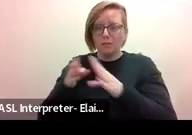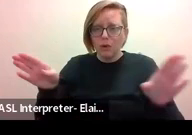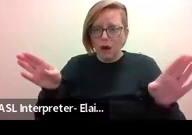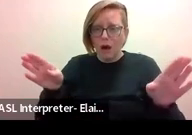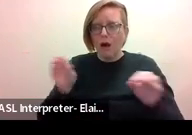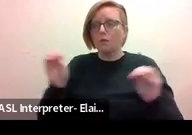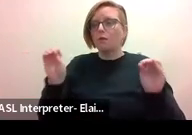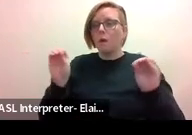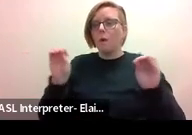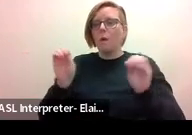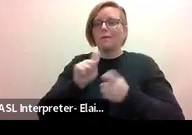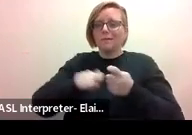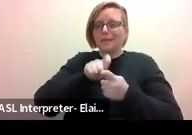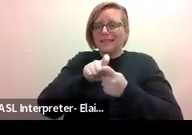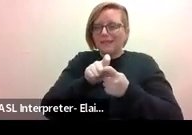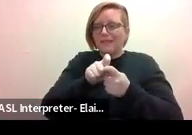also